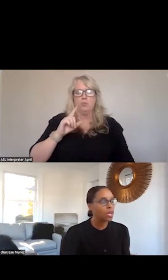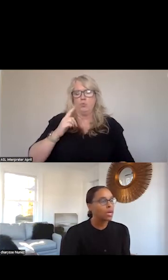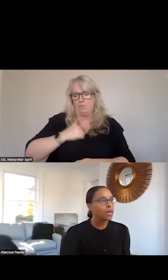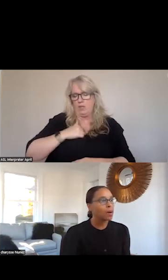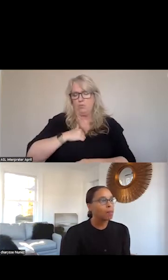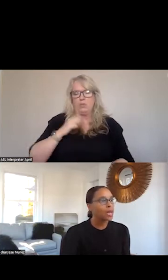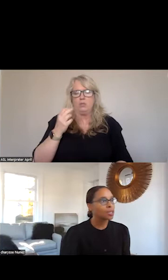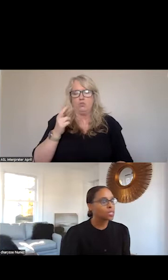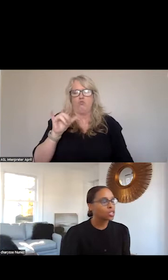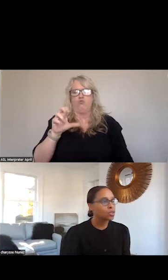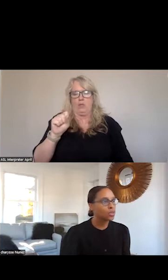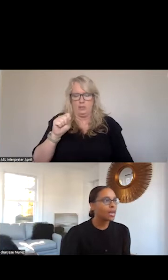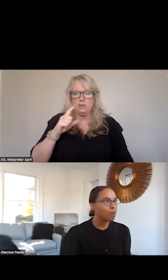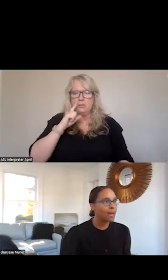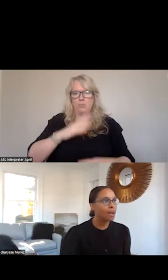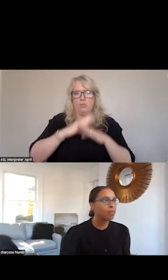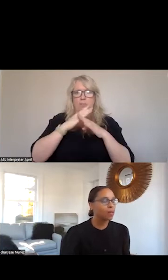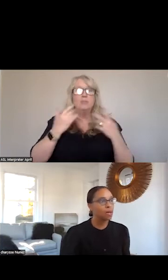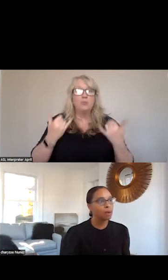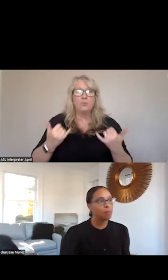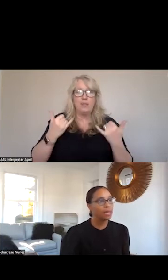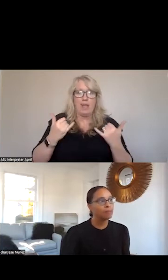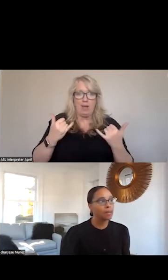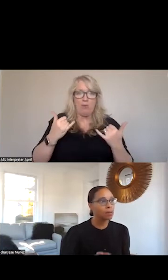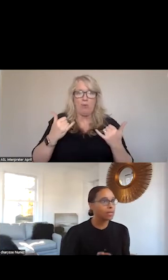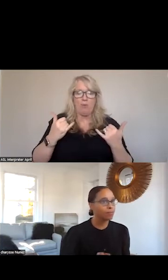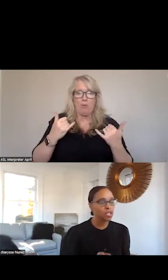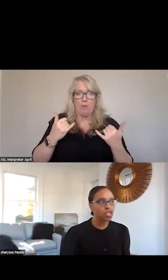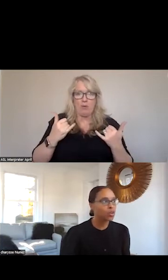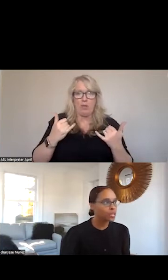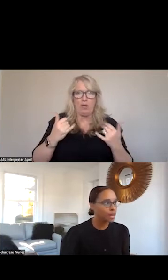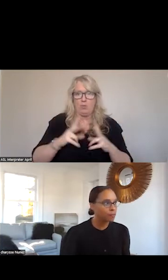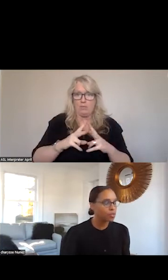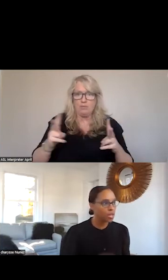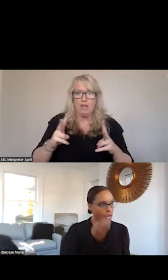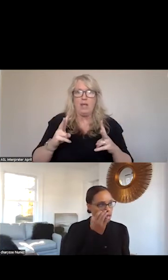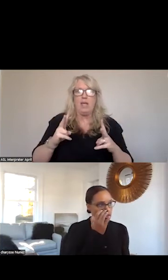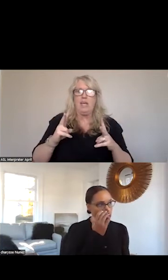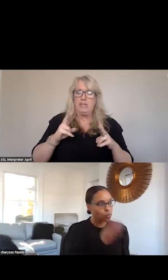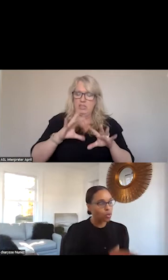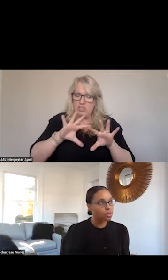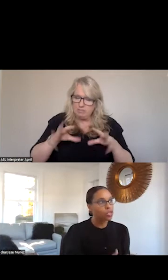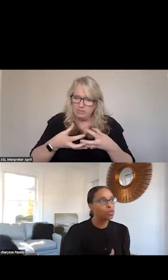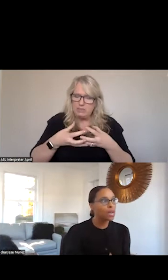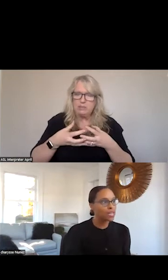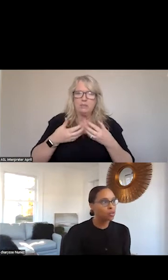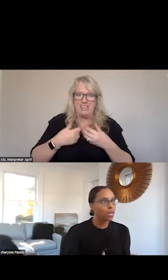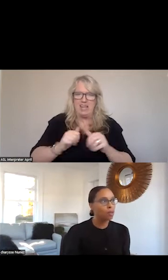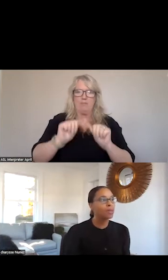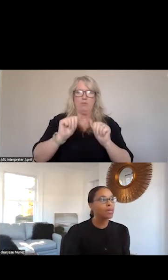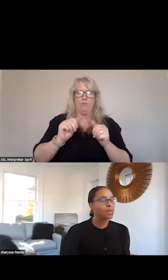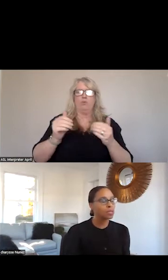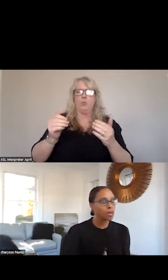prevention. As mentioned, we now have a very concerted effort to move forward with a new